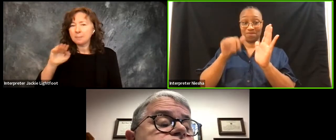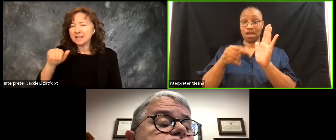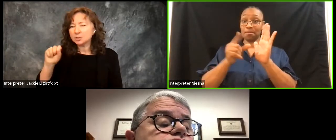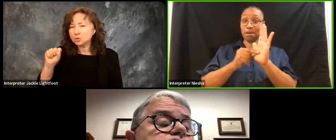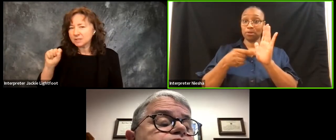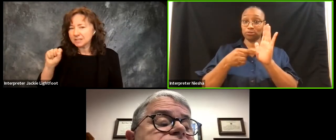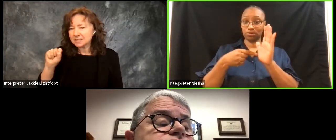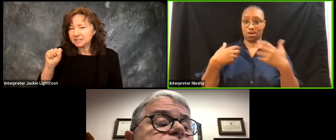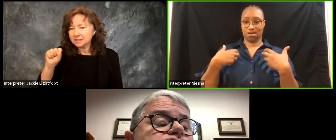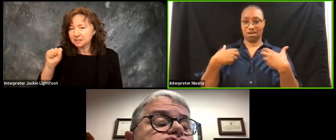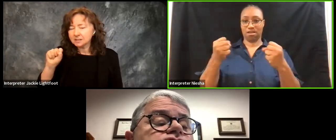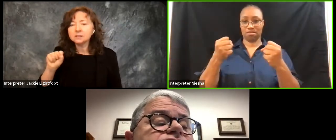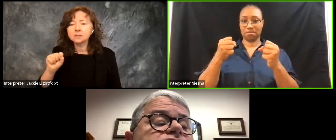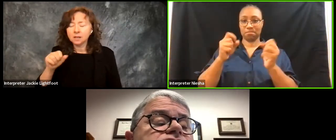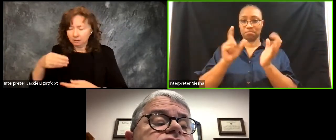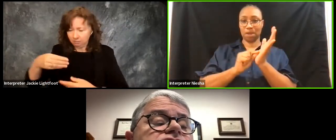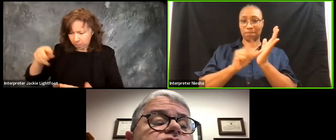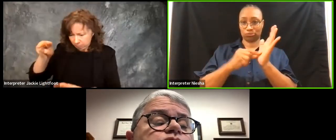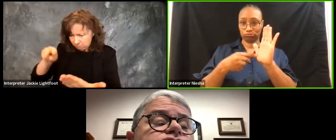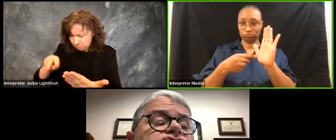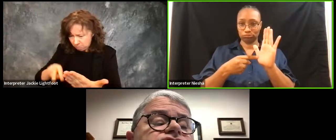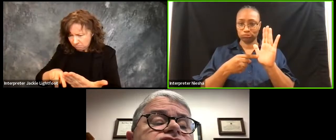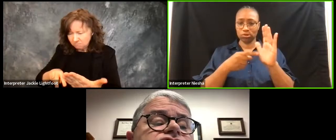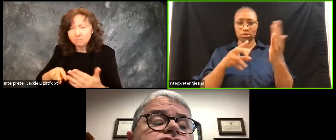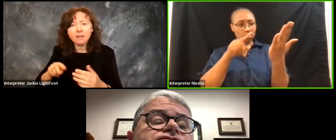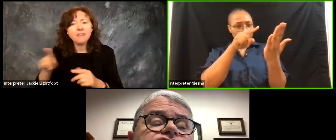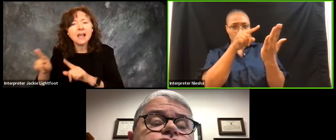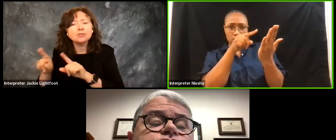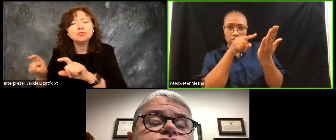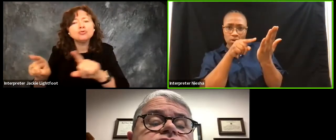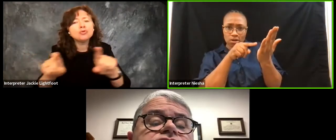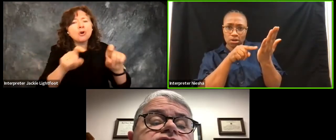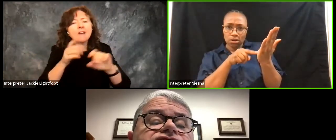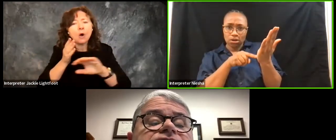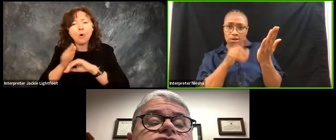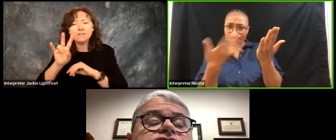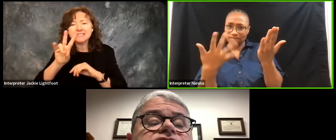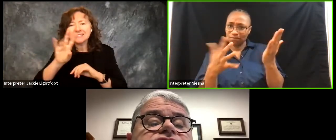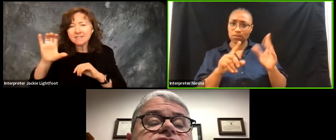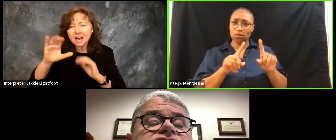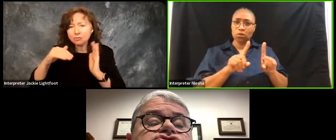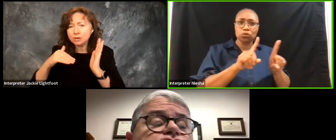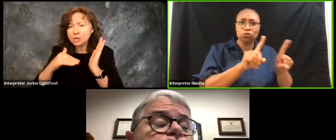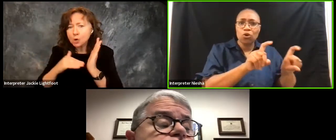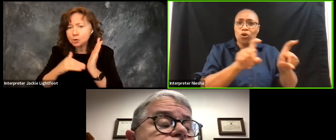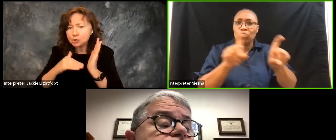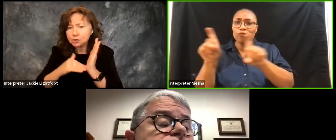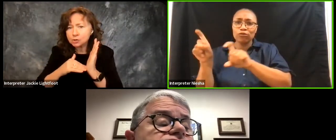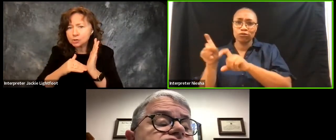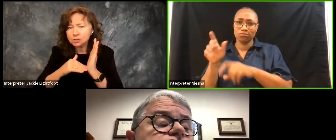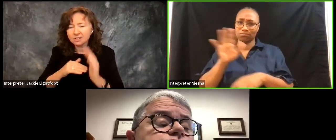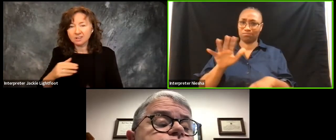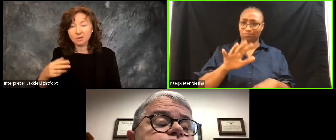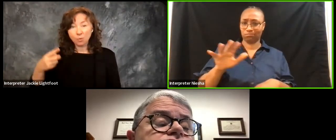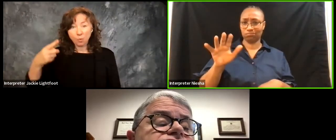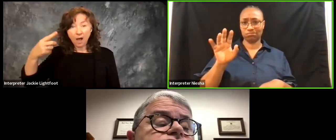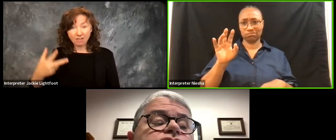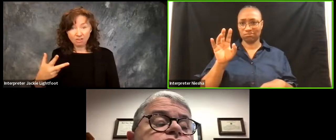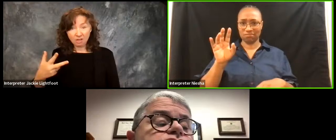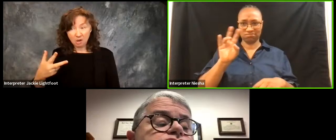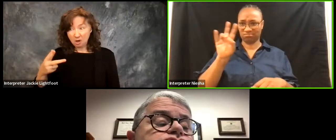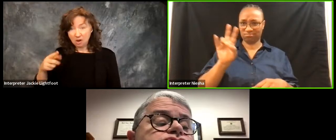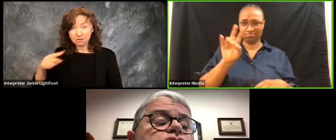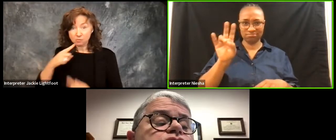which was based a survey of more than 700 physicians, found that a third of physicians